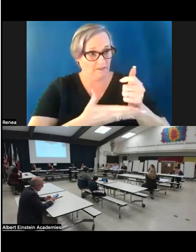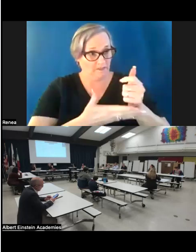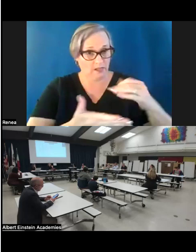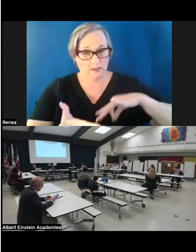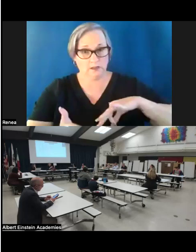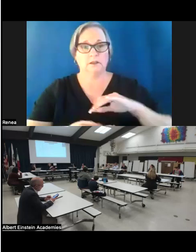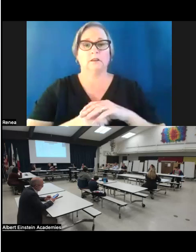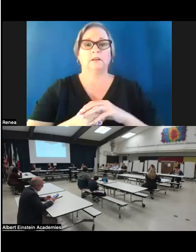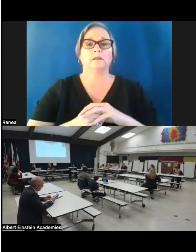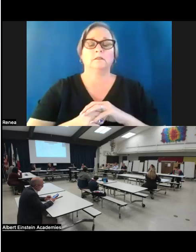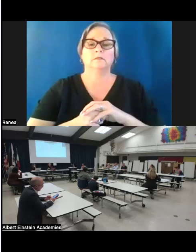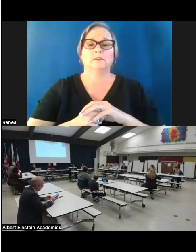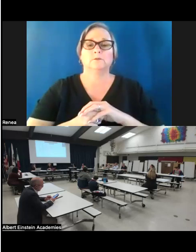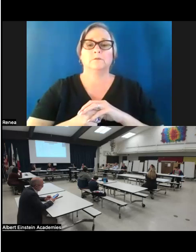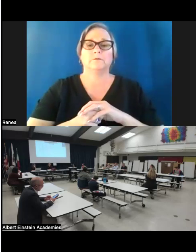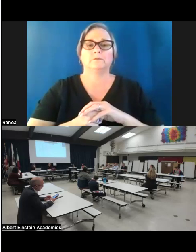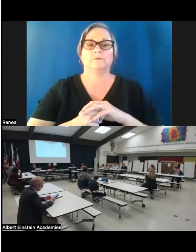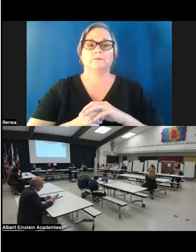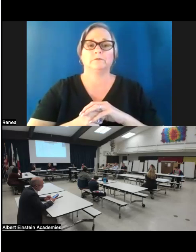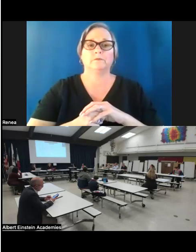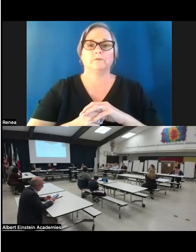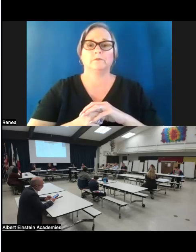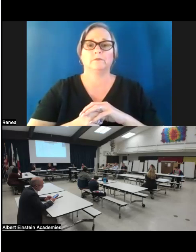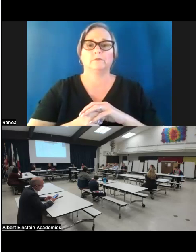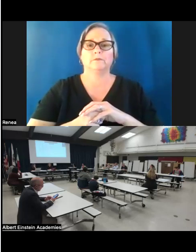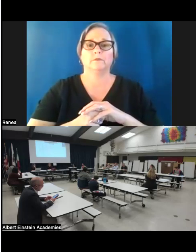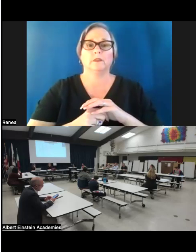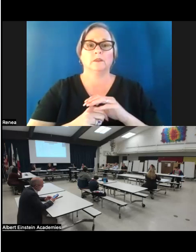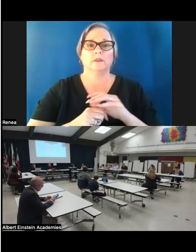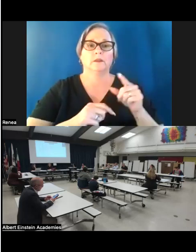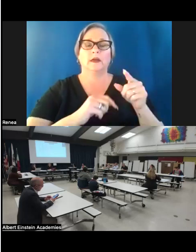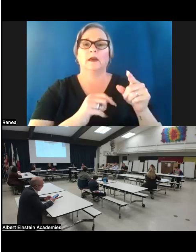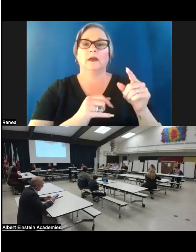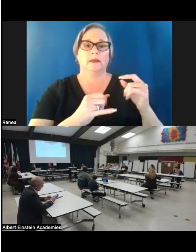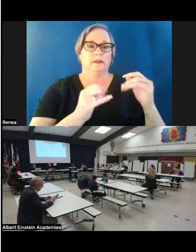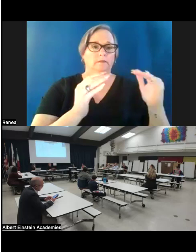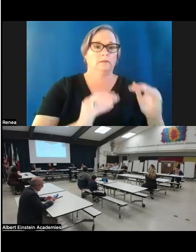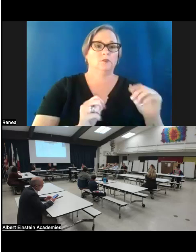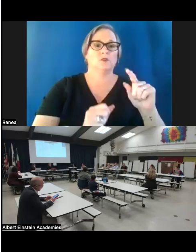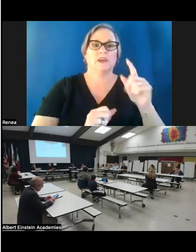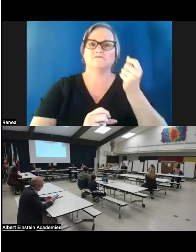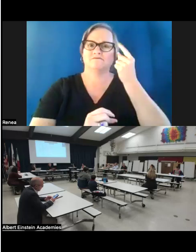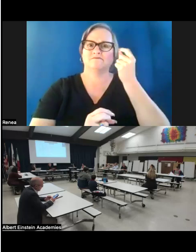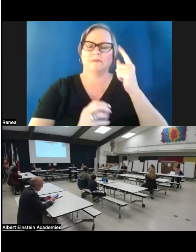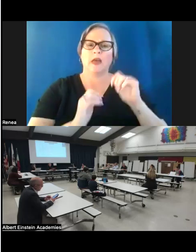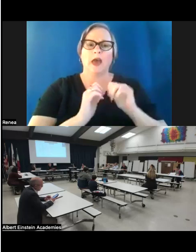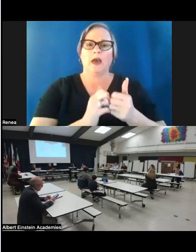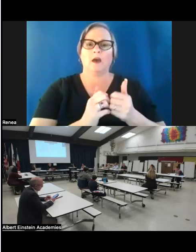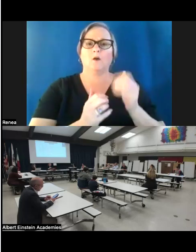but you could see where that would go and guide an SSE for seeing if the program